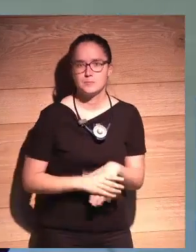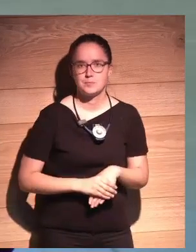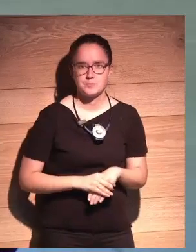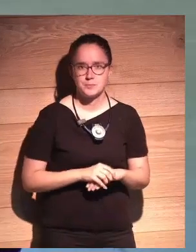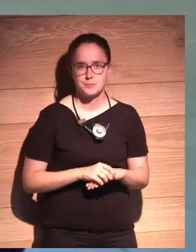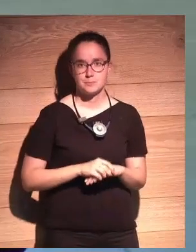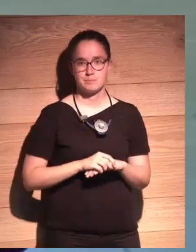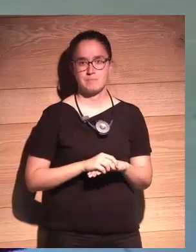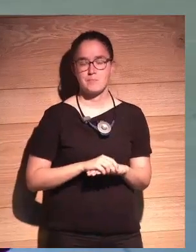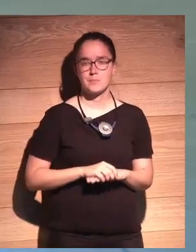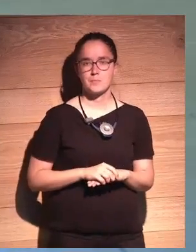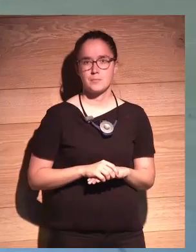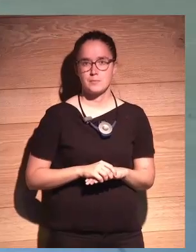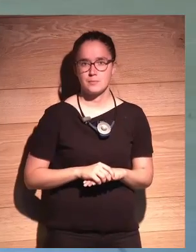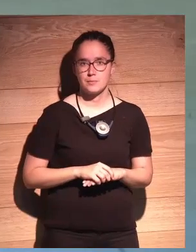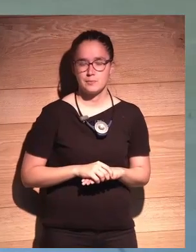sustainability.